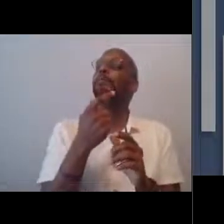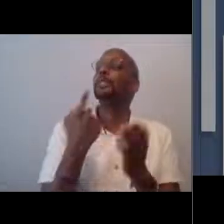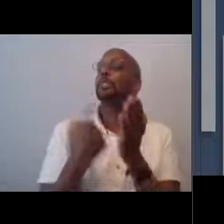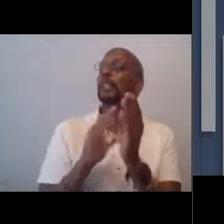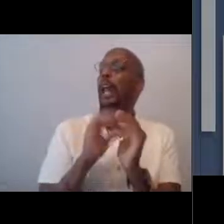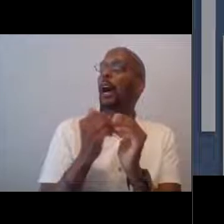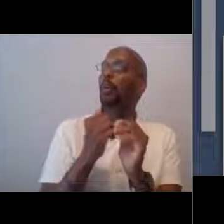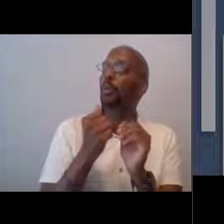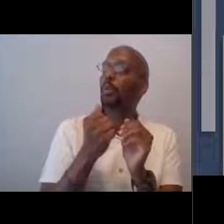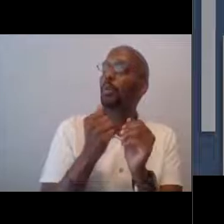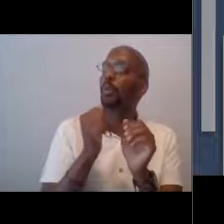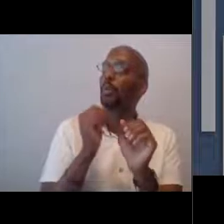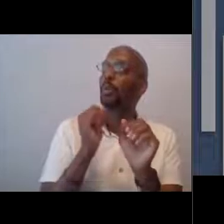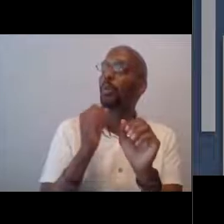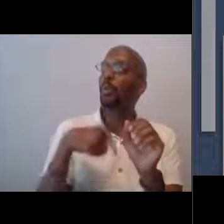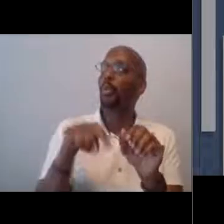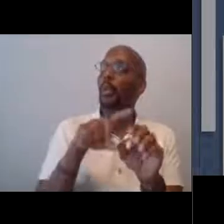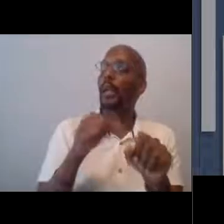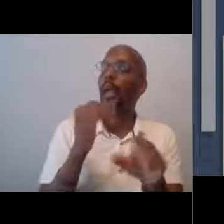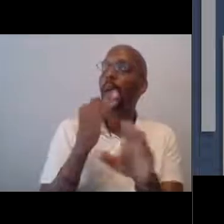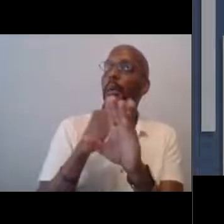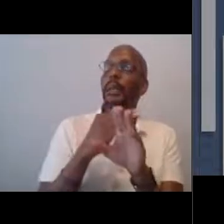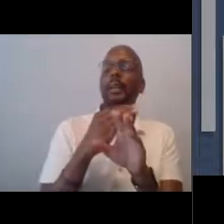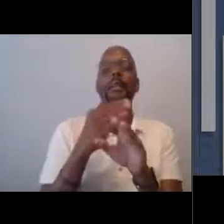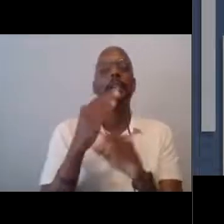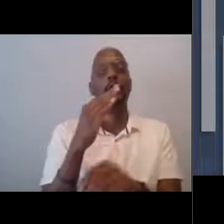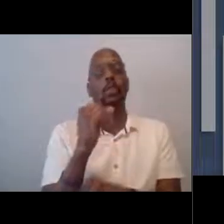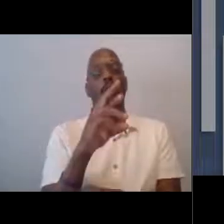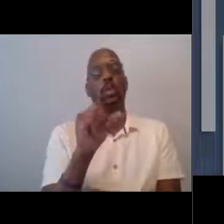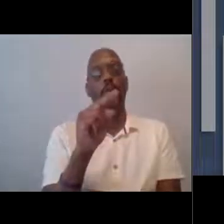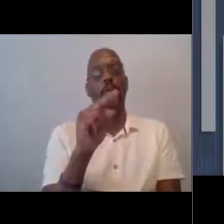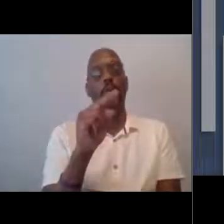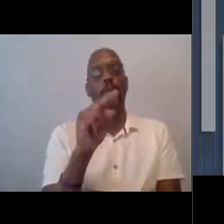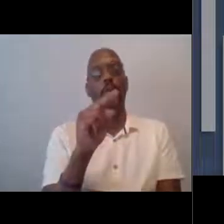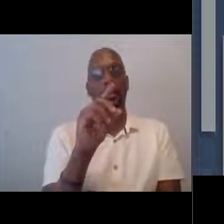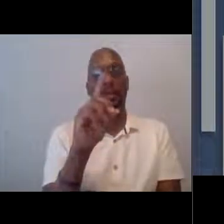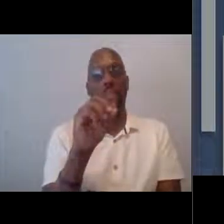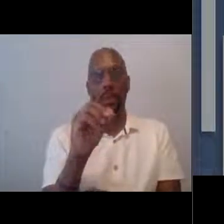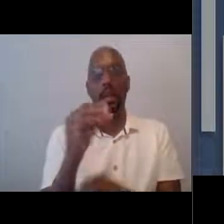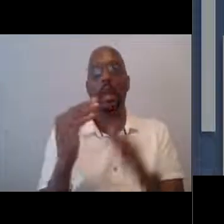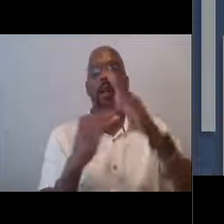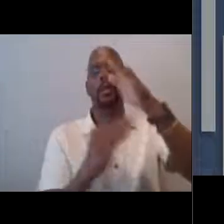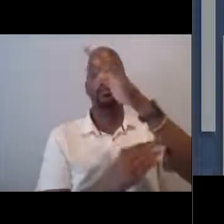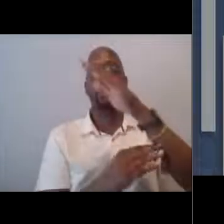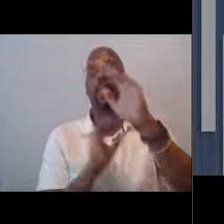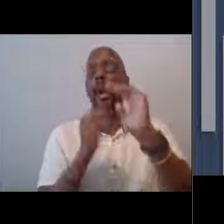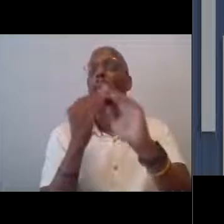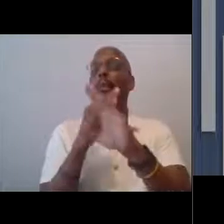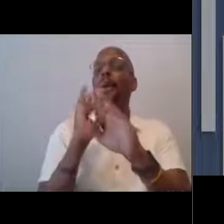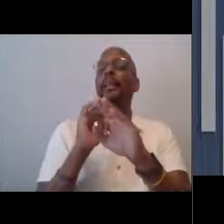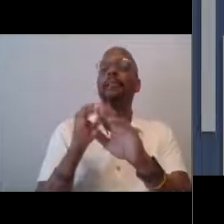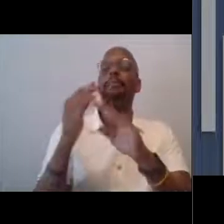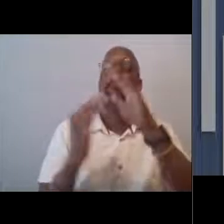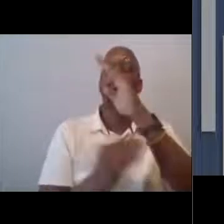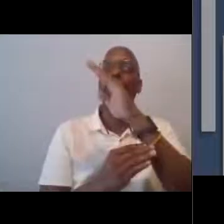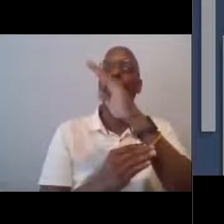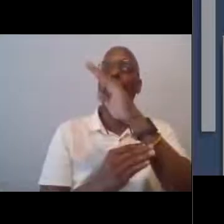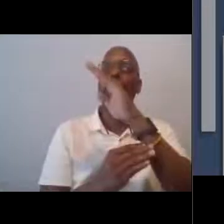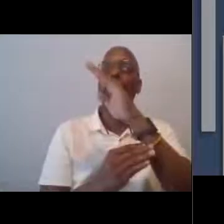the Coronado Bridge, yet another very important asset in our region, but also in the